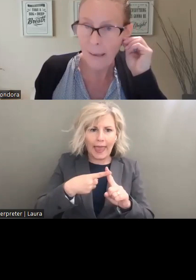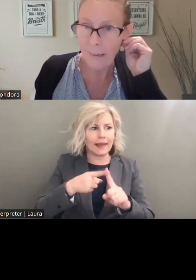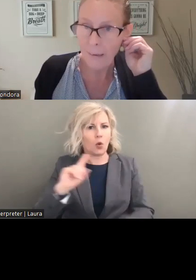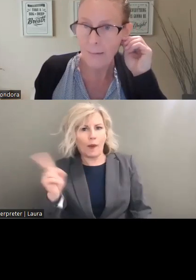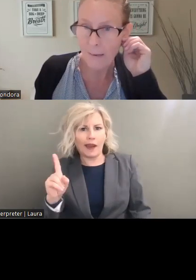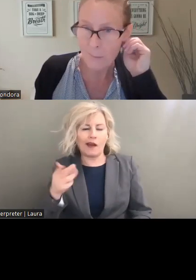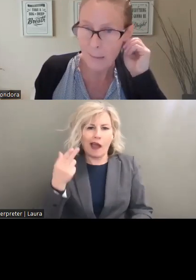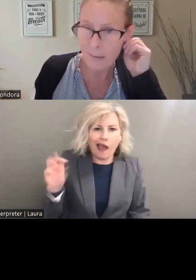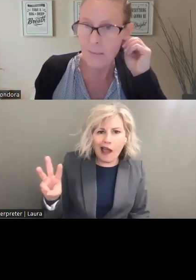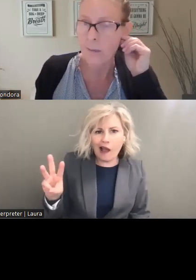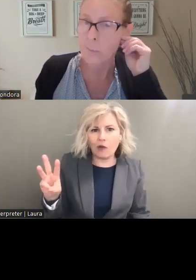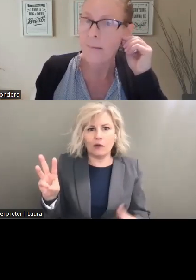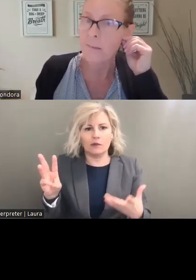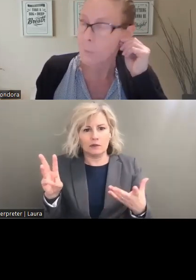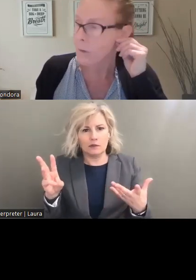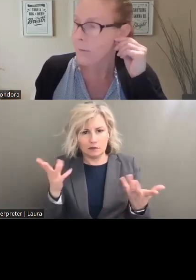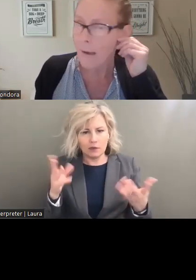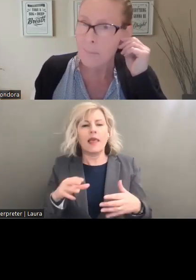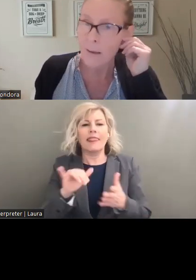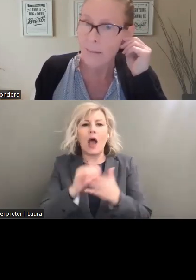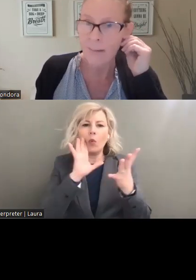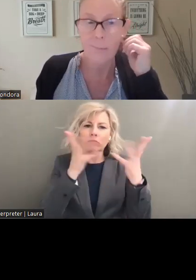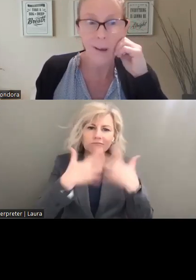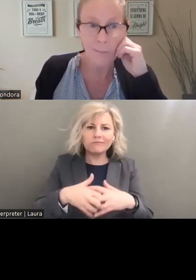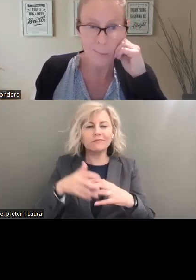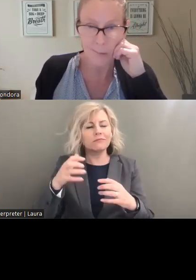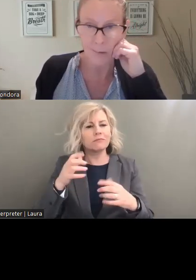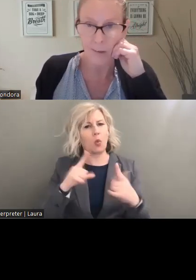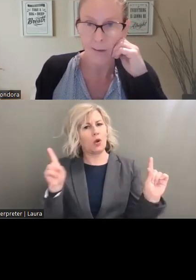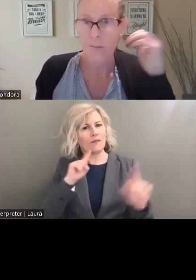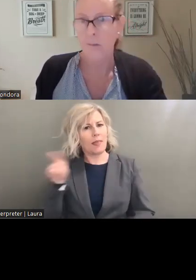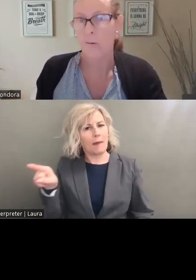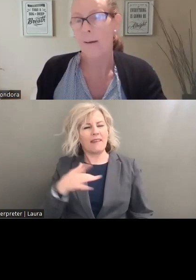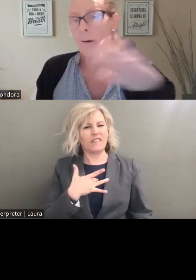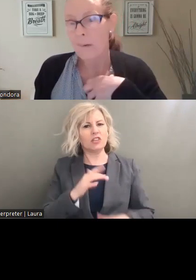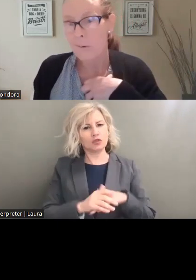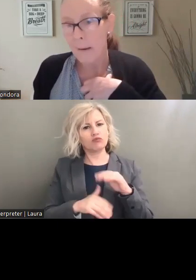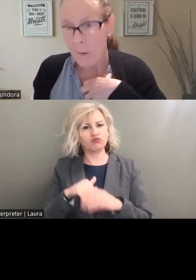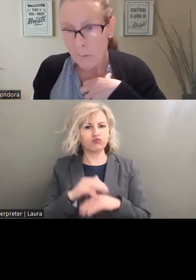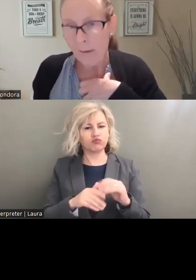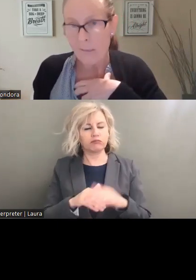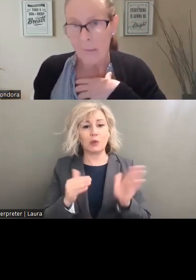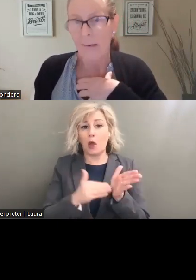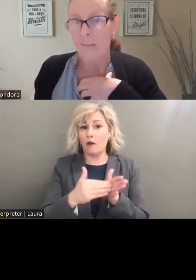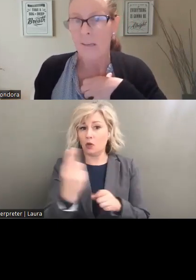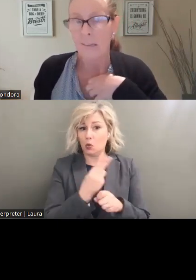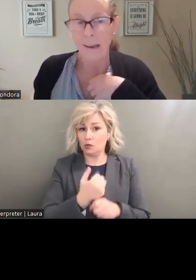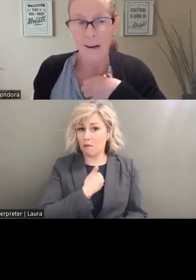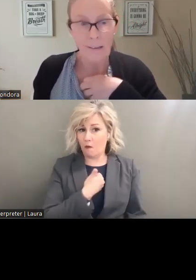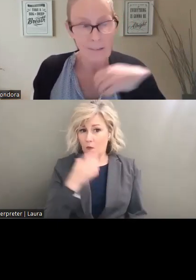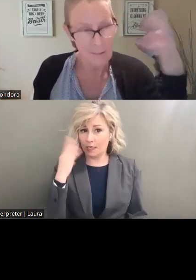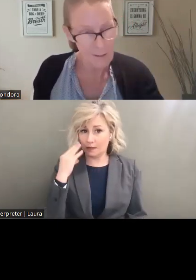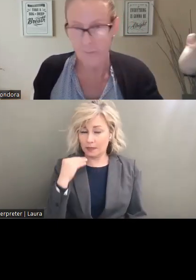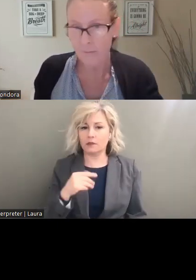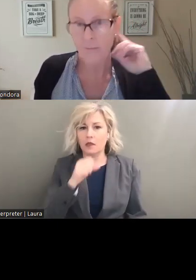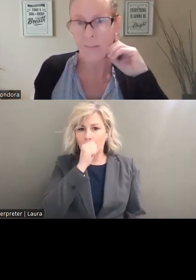how planning takes place in a way that's going to work for them and that's going to be comfortable. So I often use my own experience in care.